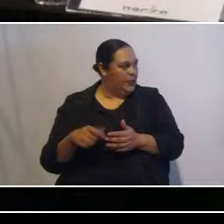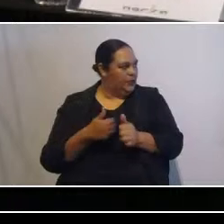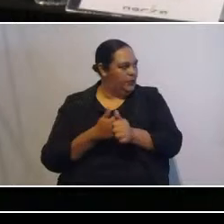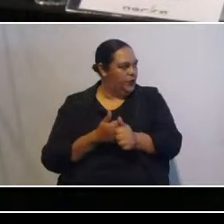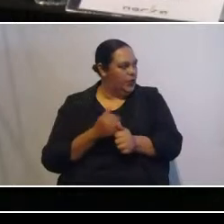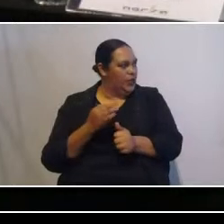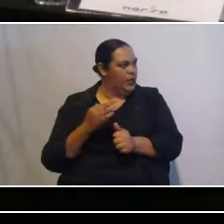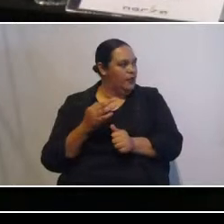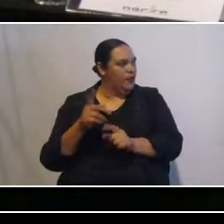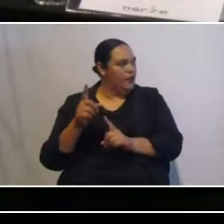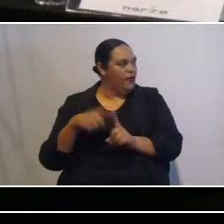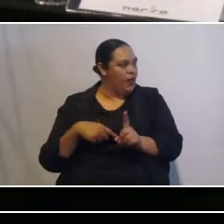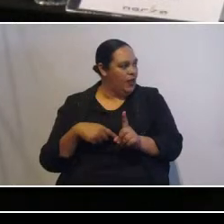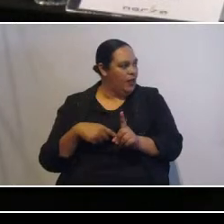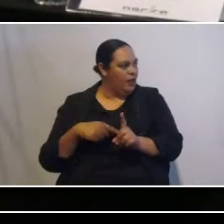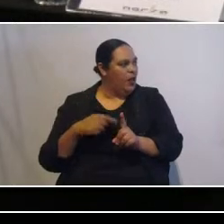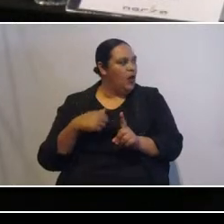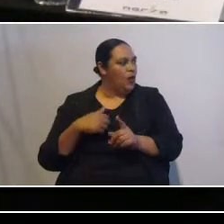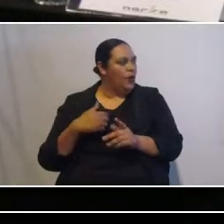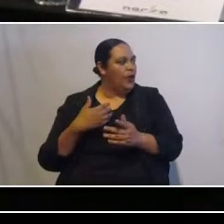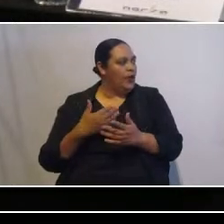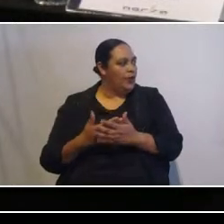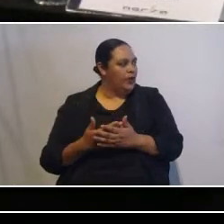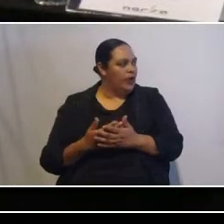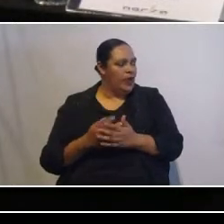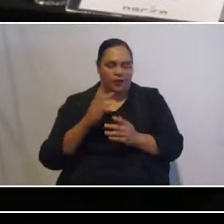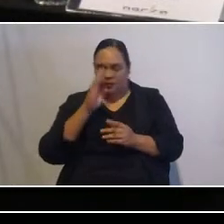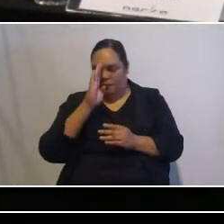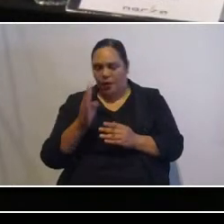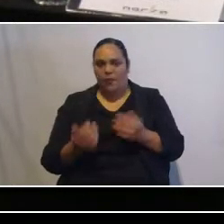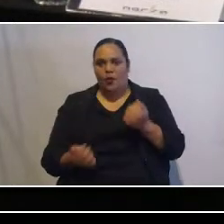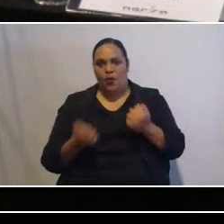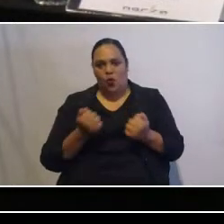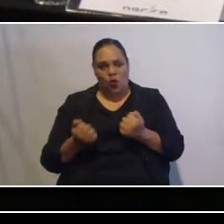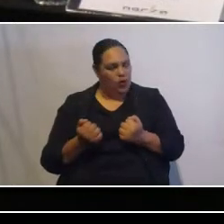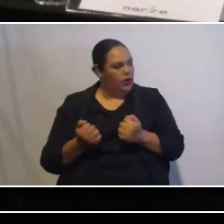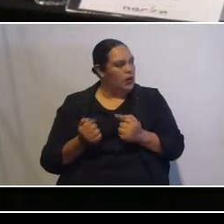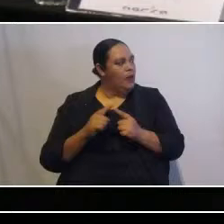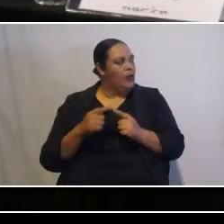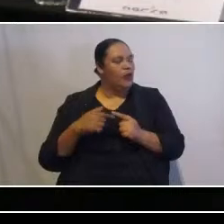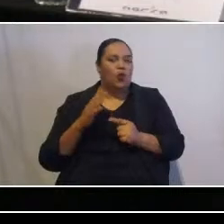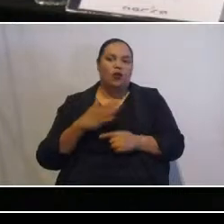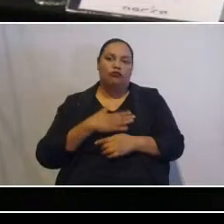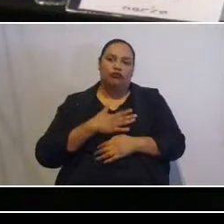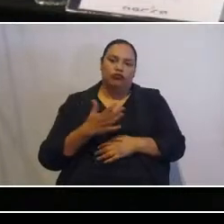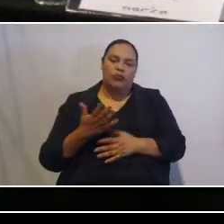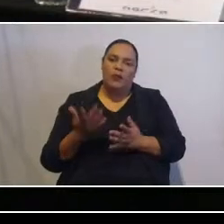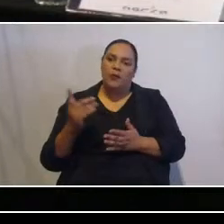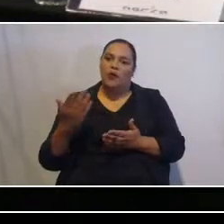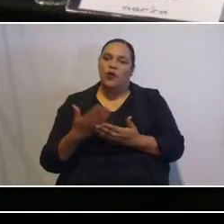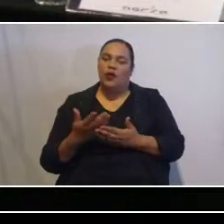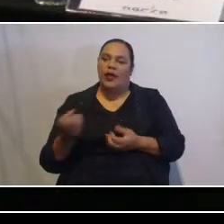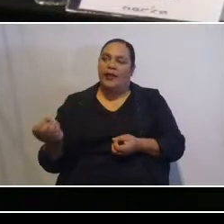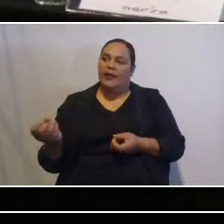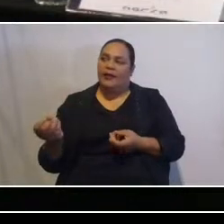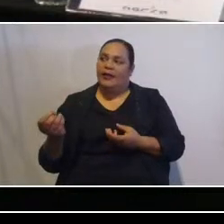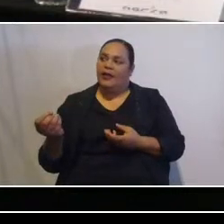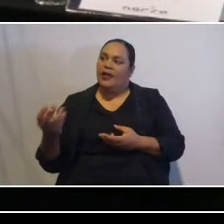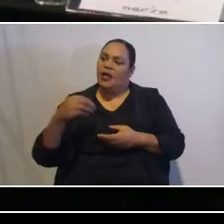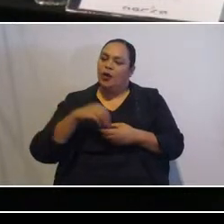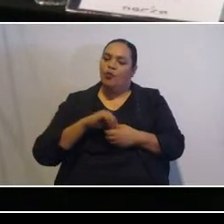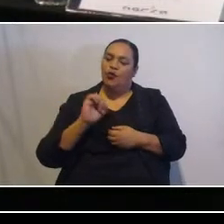we fail, then we get direct to courts, and would appreciate if you can give your